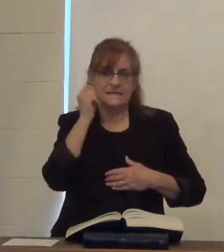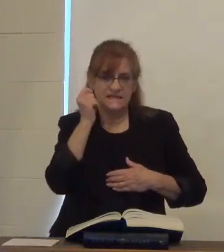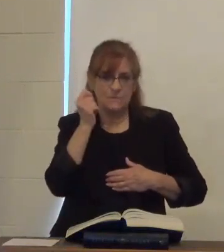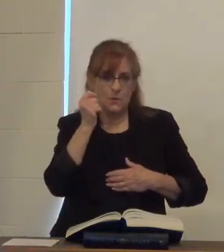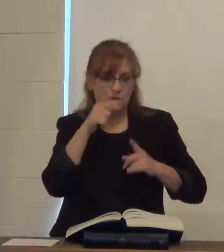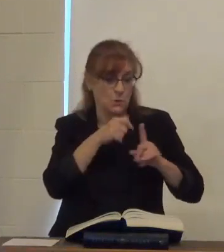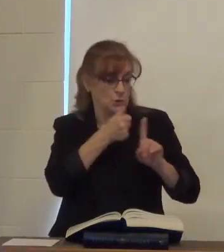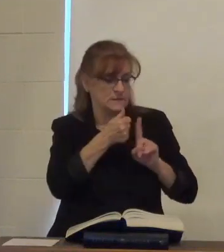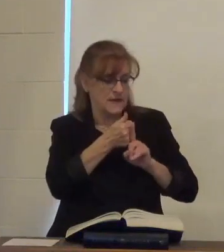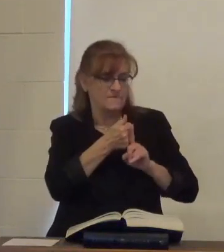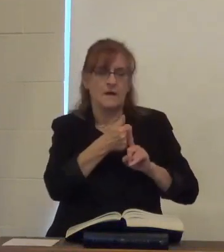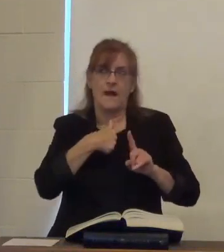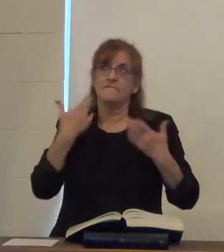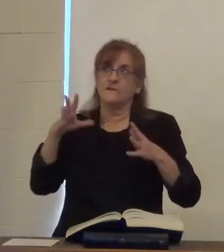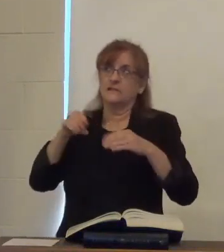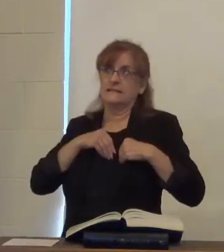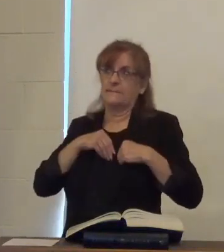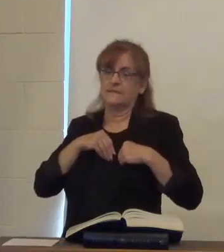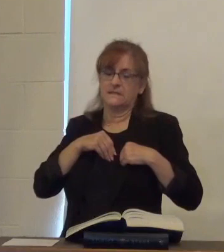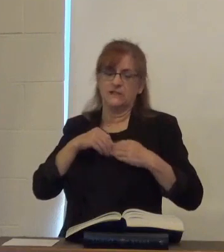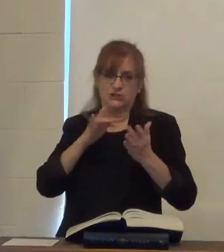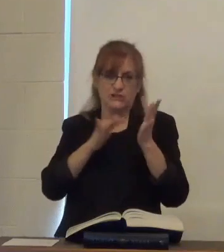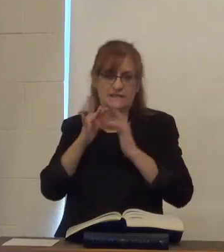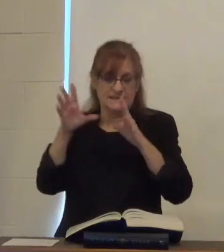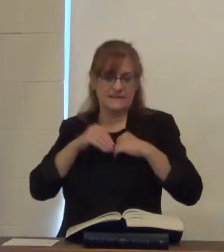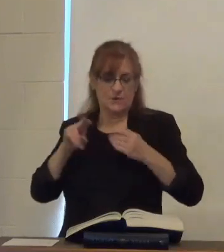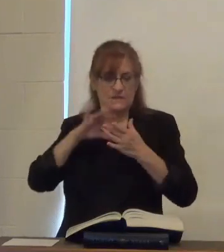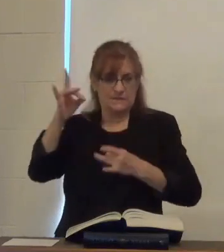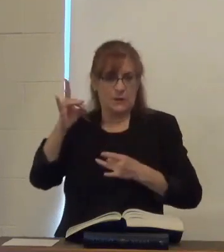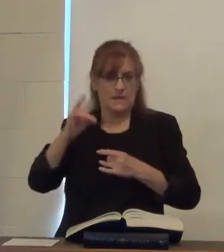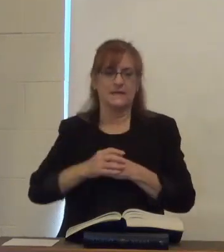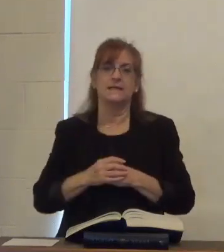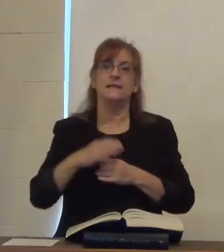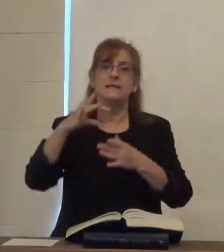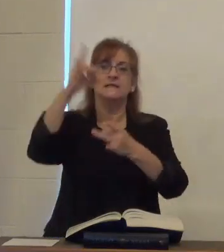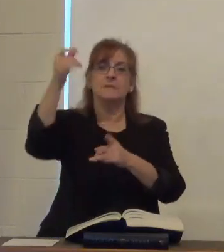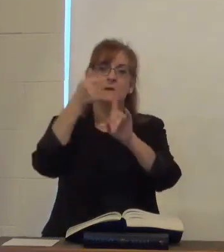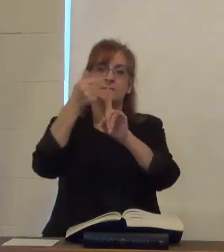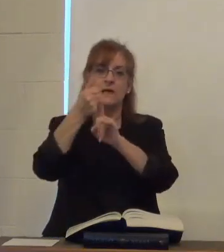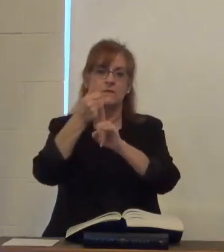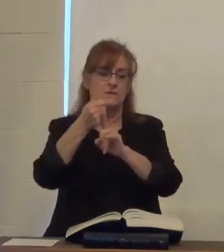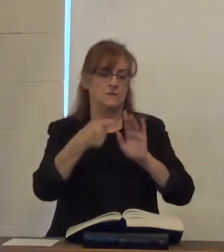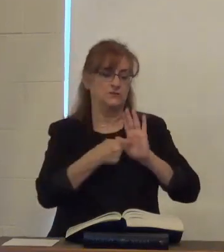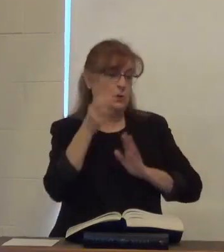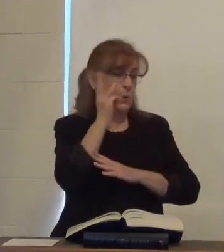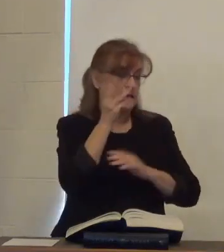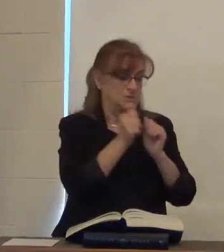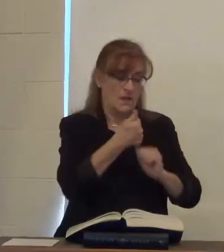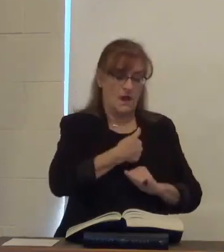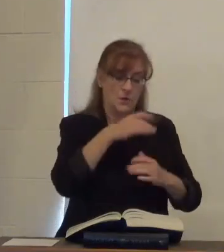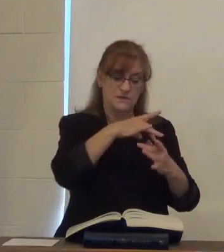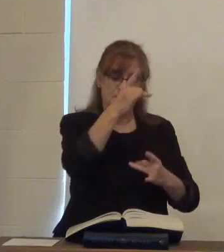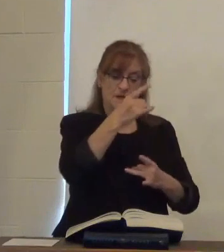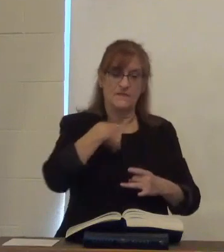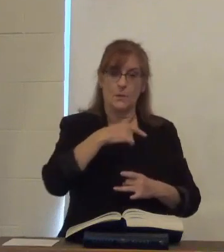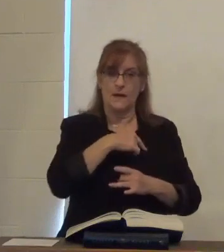yourself. Romans 8:16 says, the Spirit himself beareth witness with our spirit that we are the children of God, and the